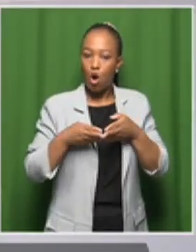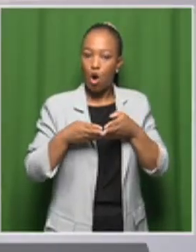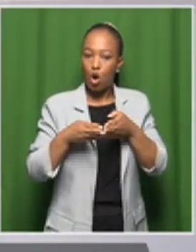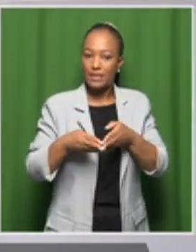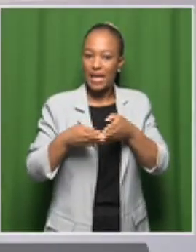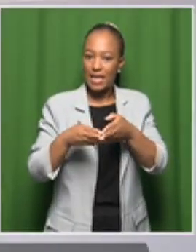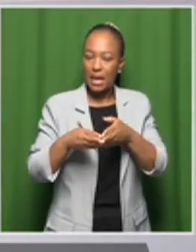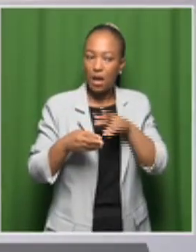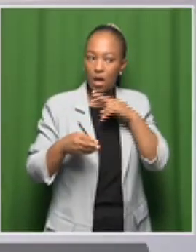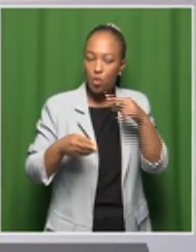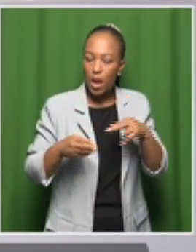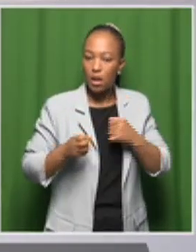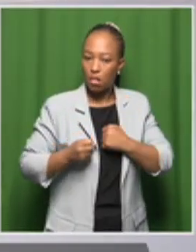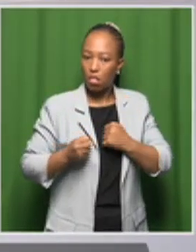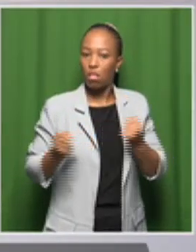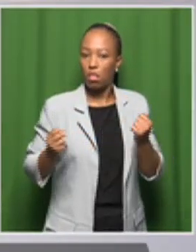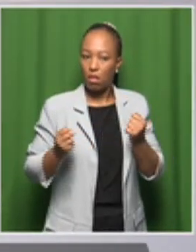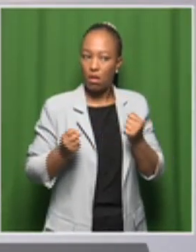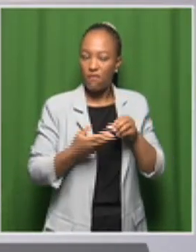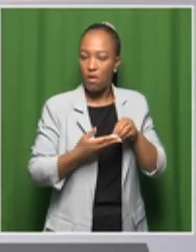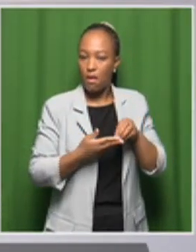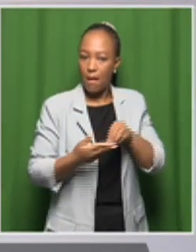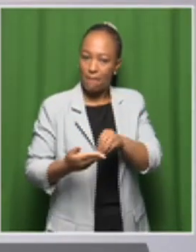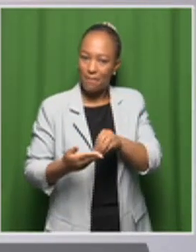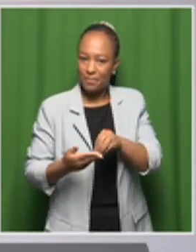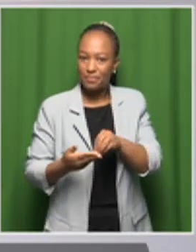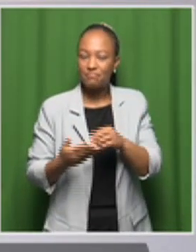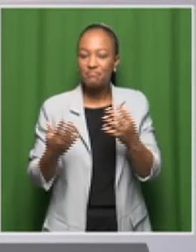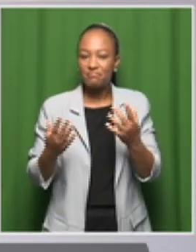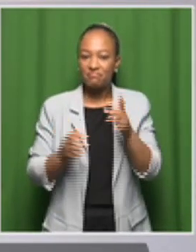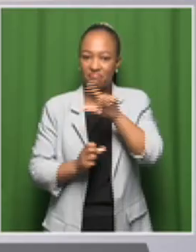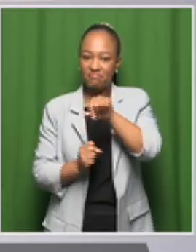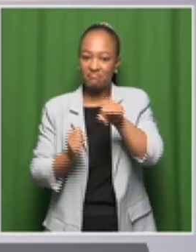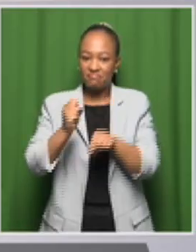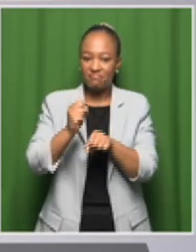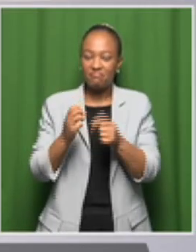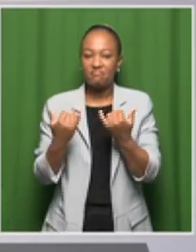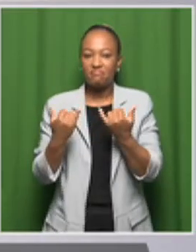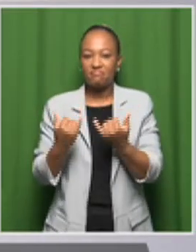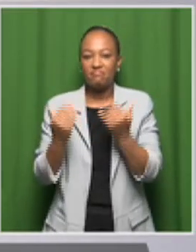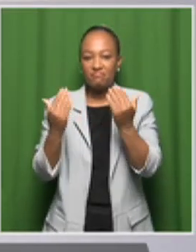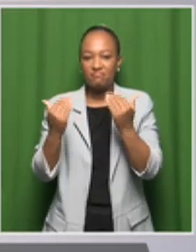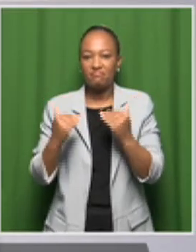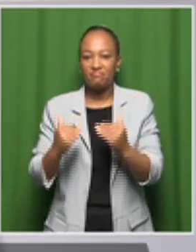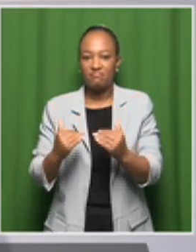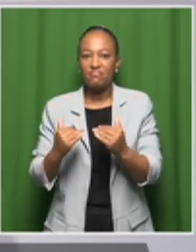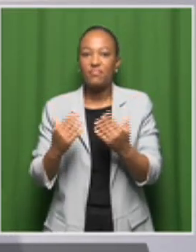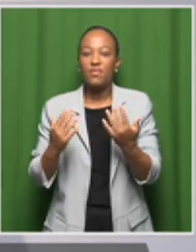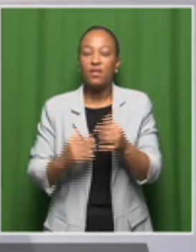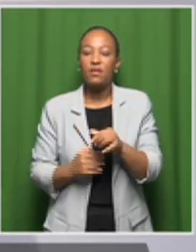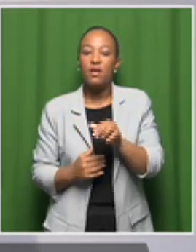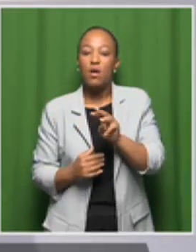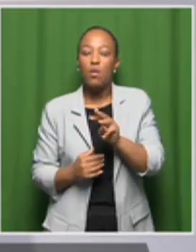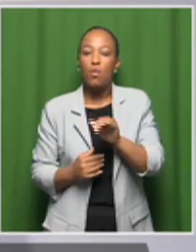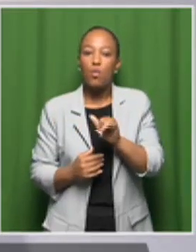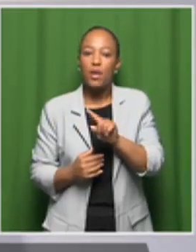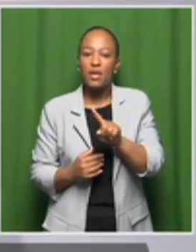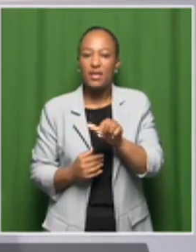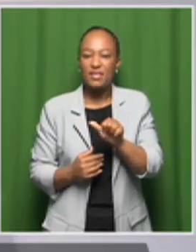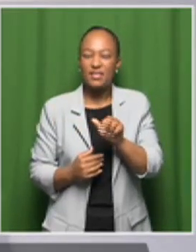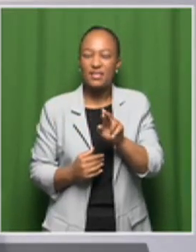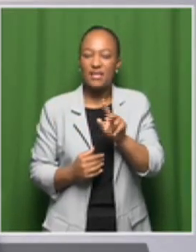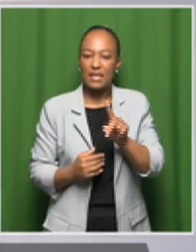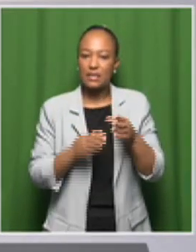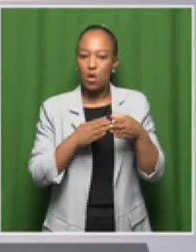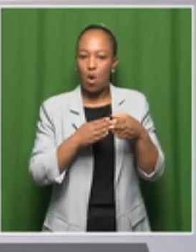there you have it. Now, to conclude our segment, we have a look at our Wizard Corner, where we share highs and lows